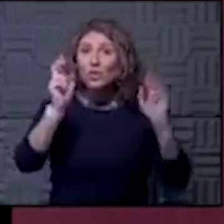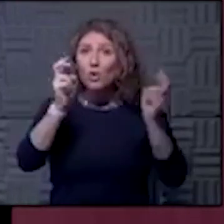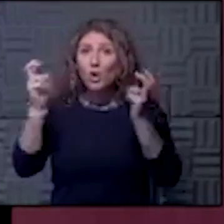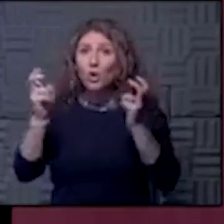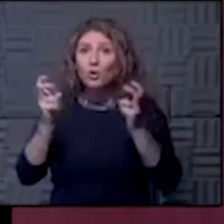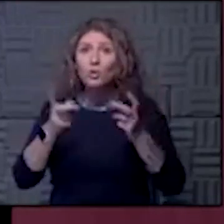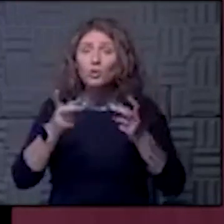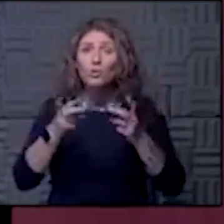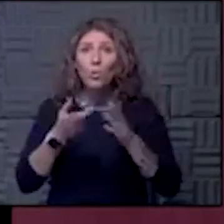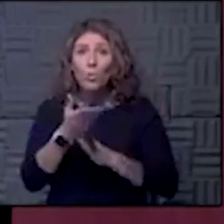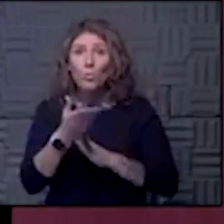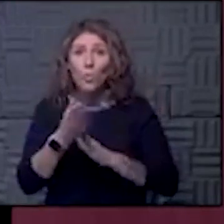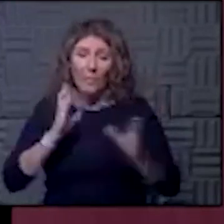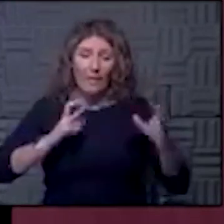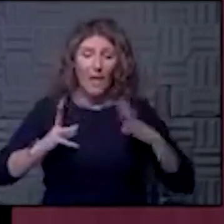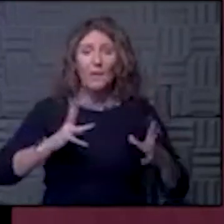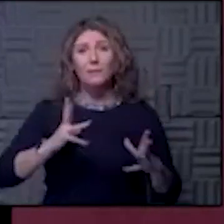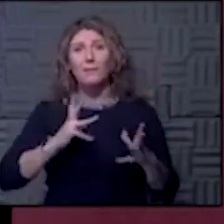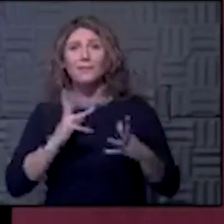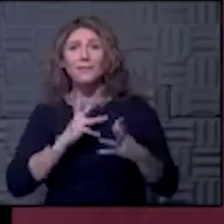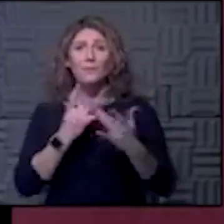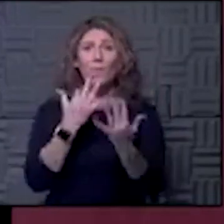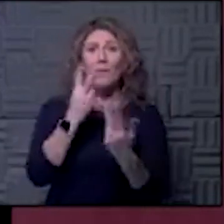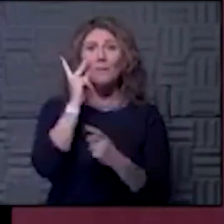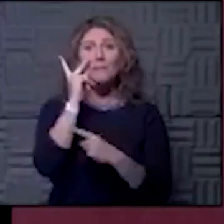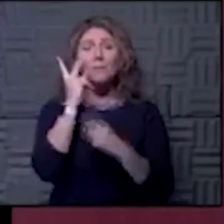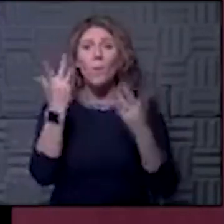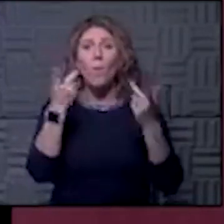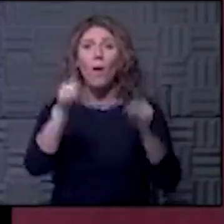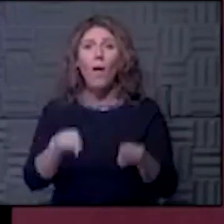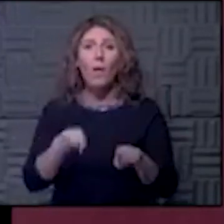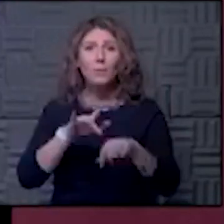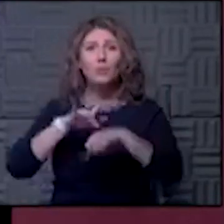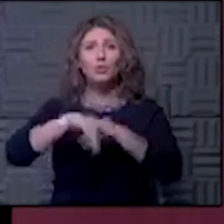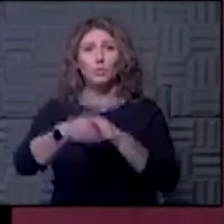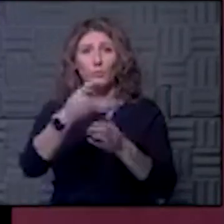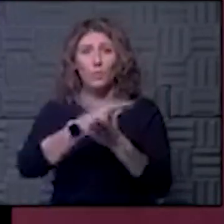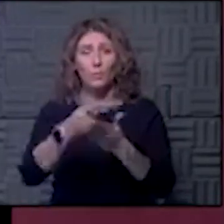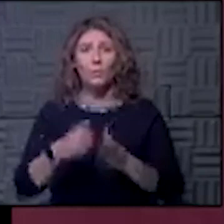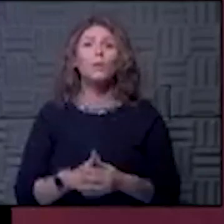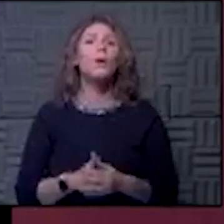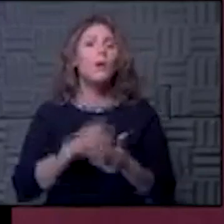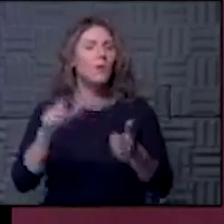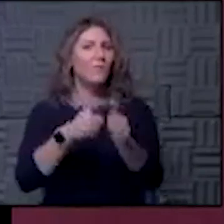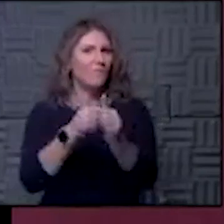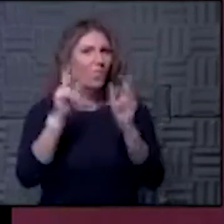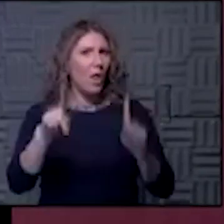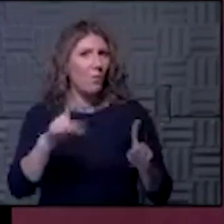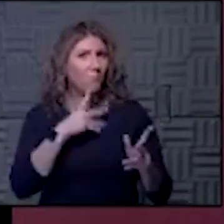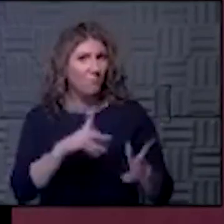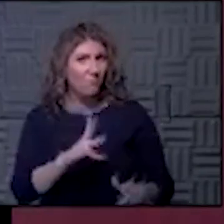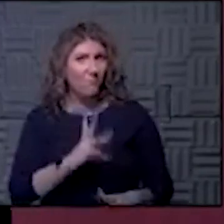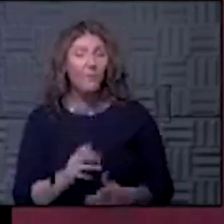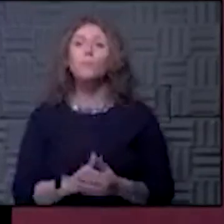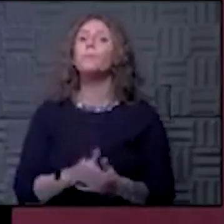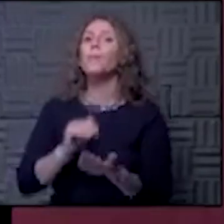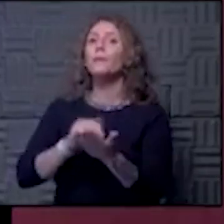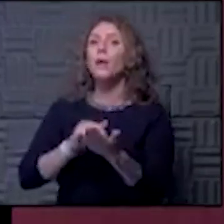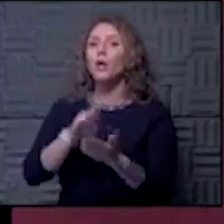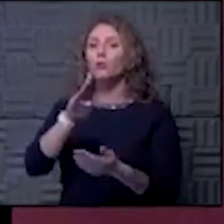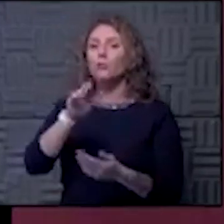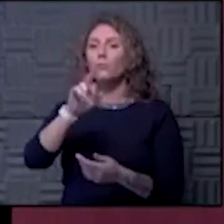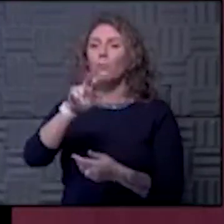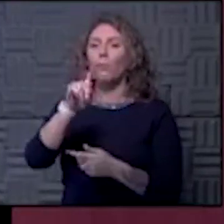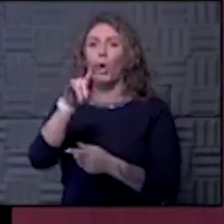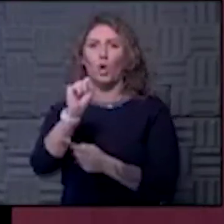the holidays, and we'll have to wait and see what happens here at the beginning of the week. Quick follow-up, if I can. I know Dr. Birx